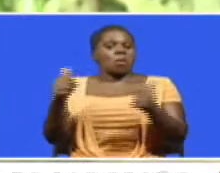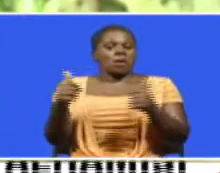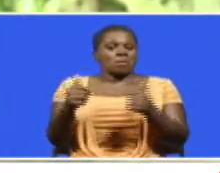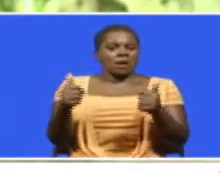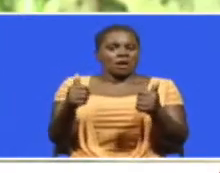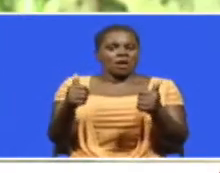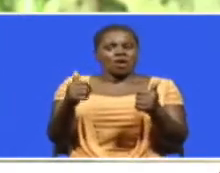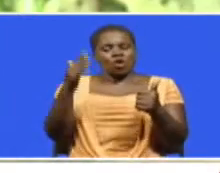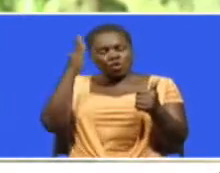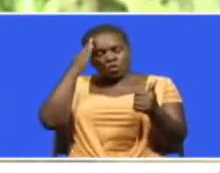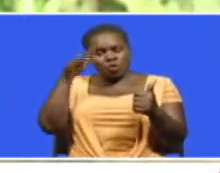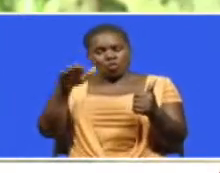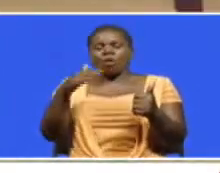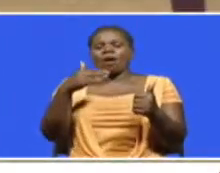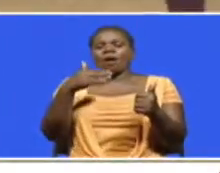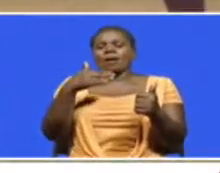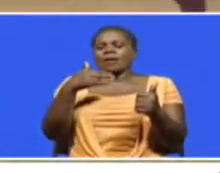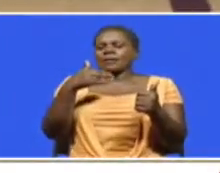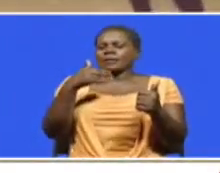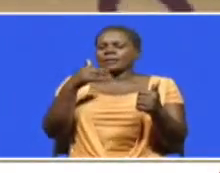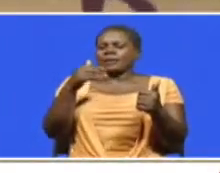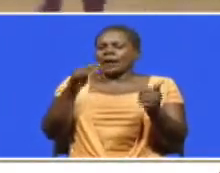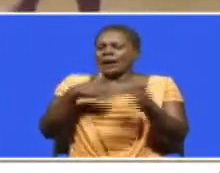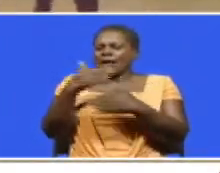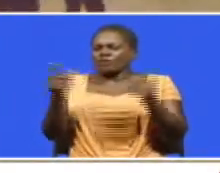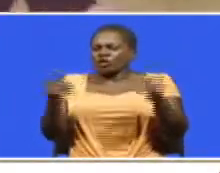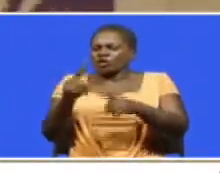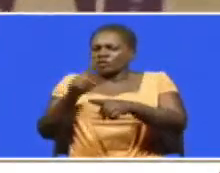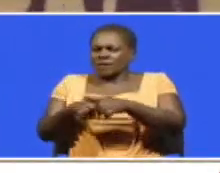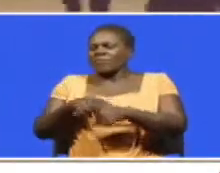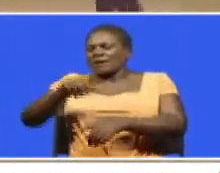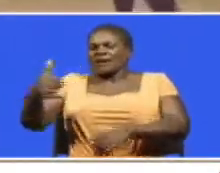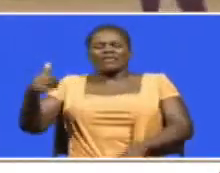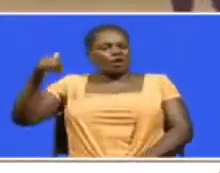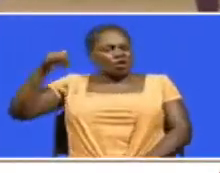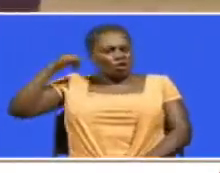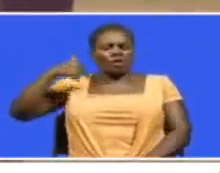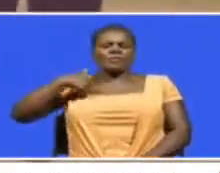let them know what you feel." So like me getting that call, it was like,